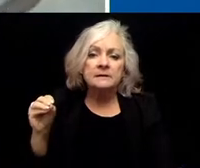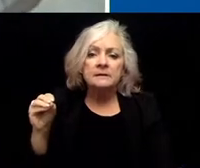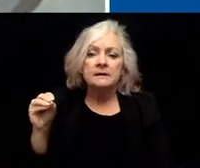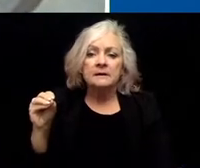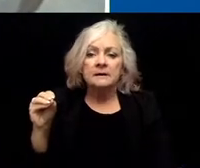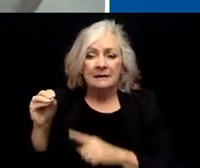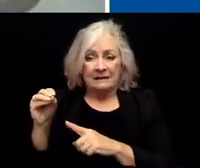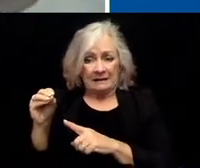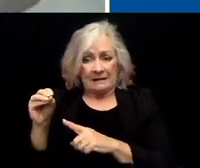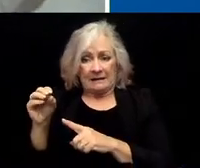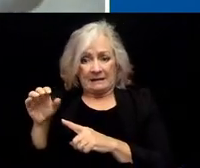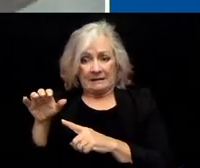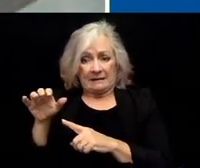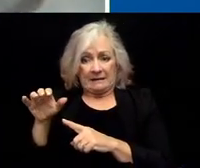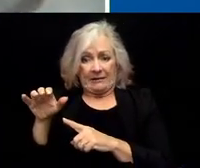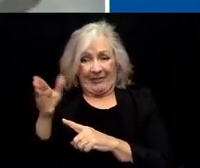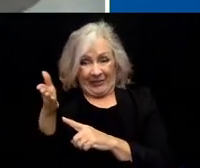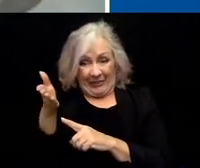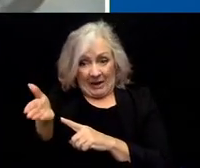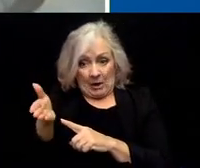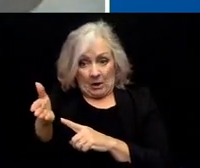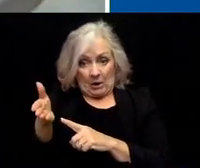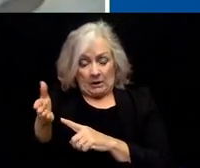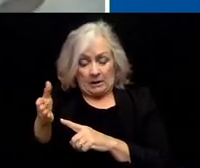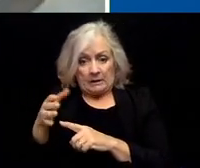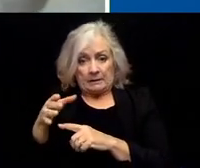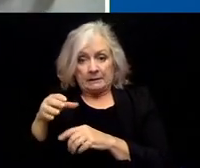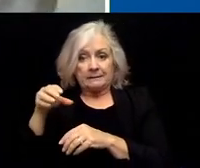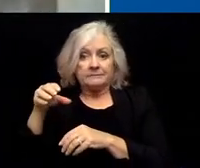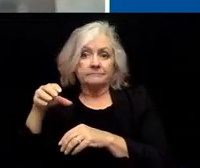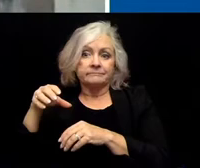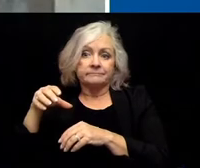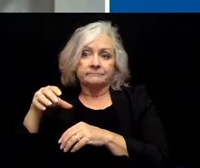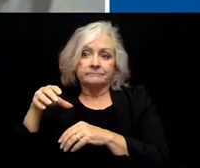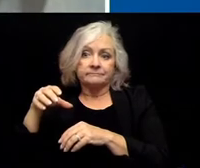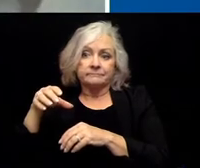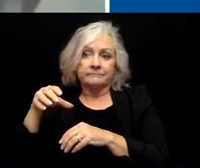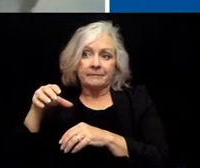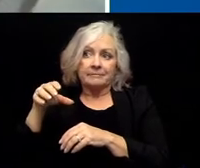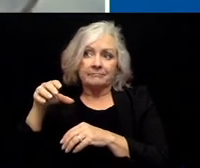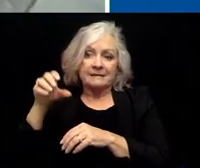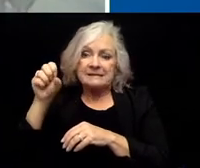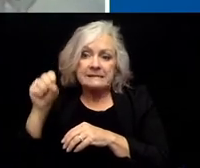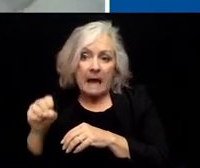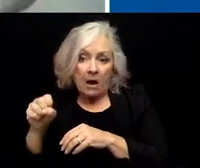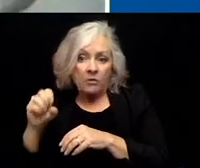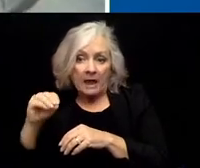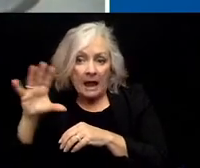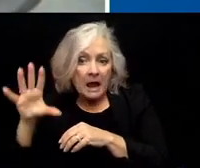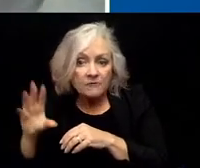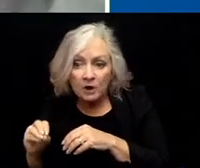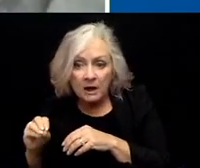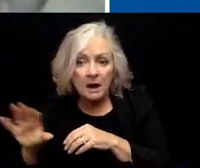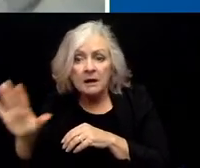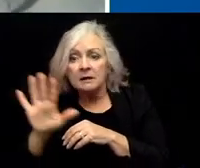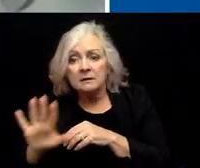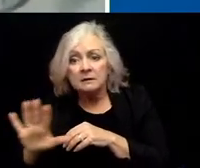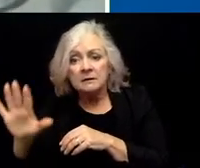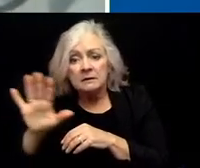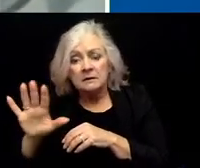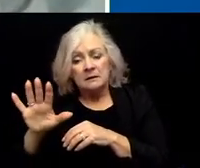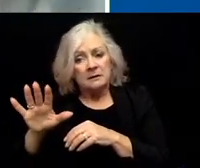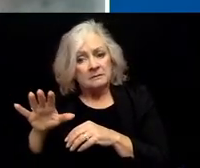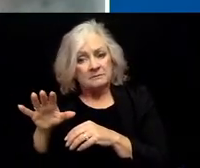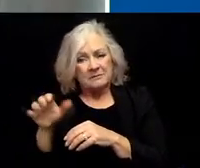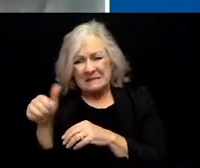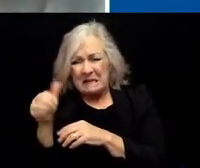world are there in the countries that account for about 90% of the world's population. And so the innovation that I think is